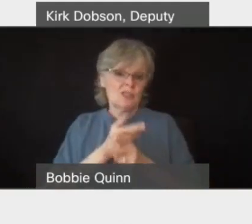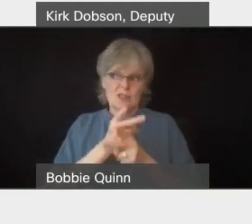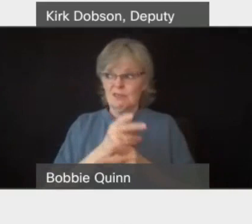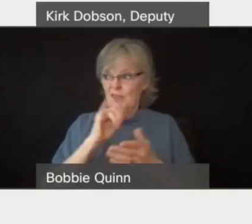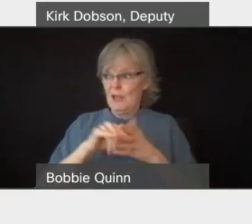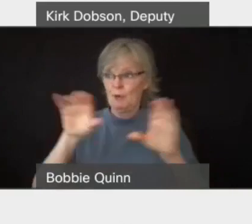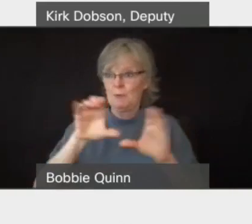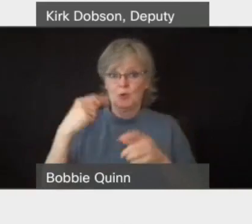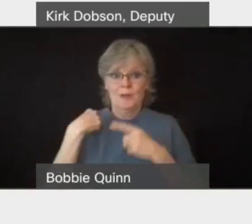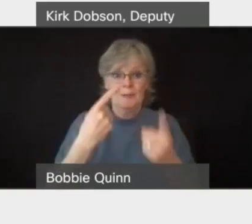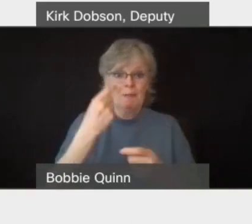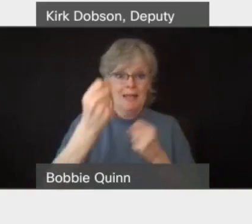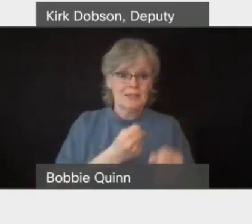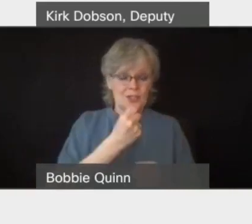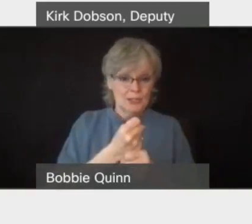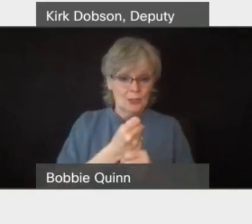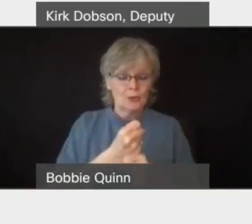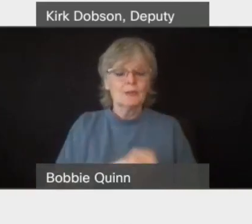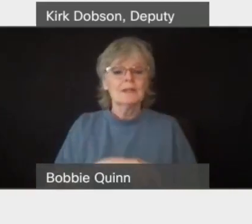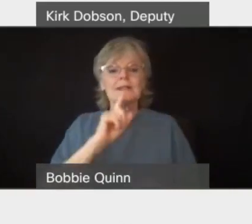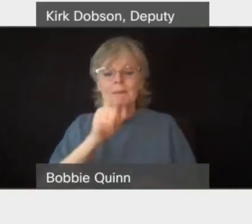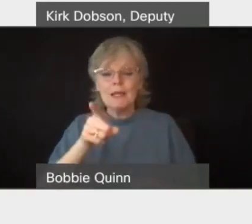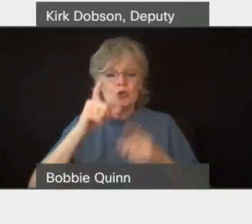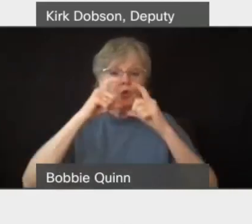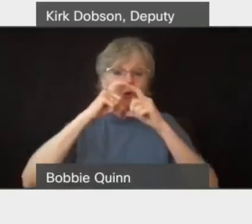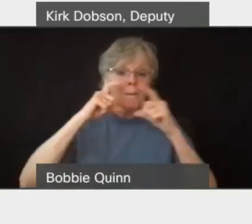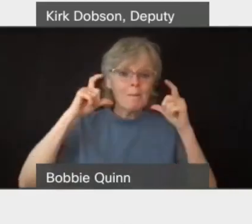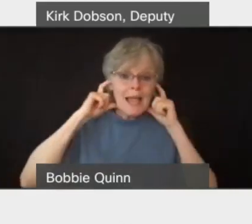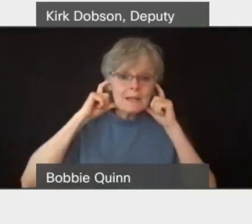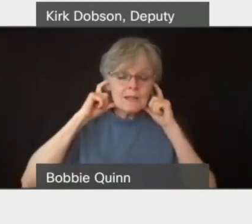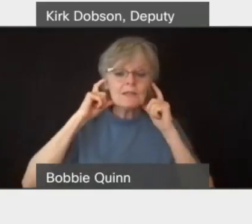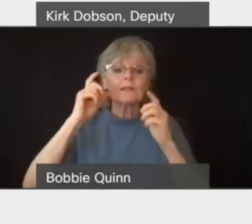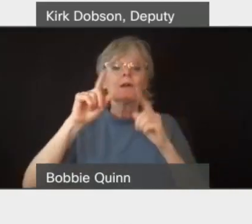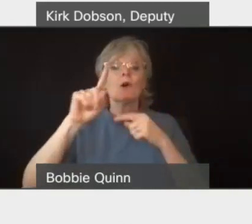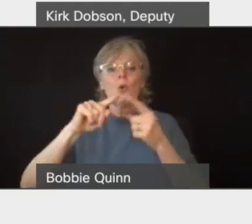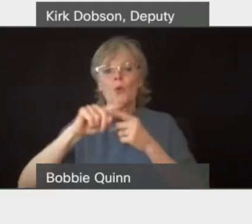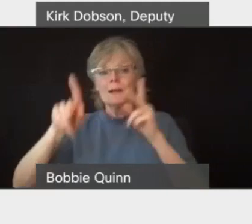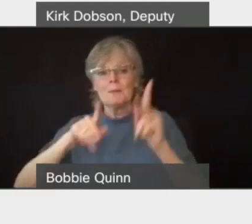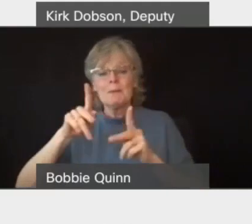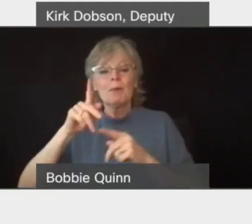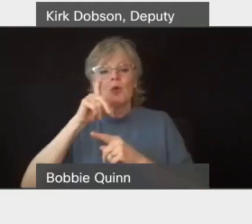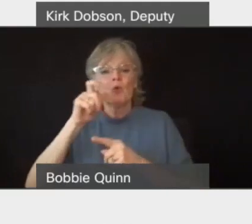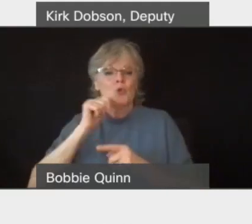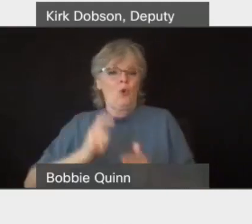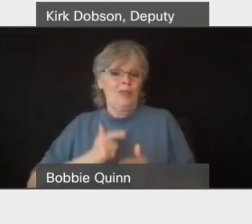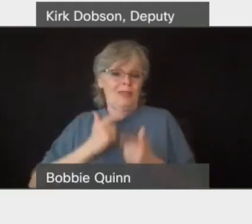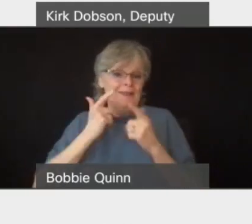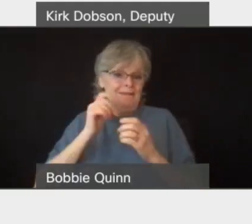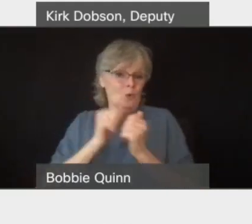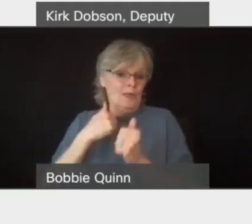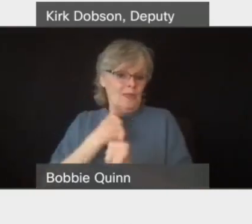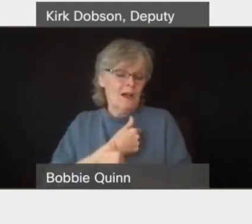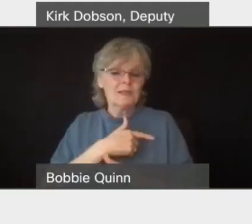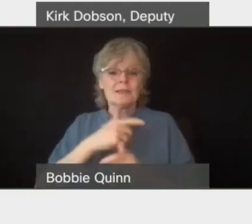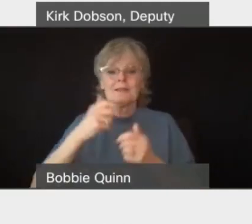year, of ensuring that we're wearing masks whenever we're around people who are not household members, that we are keeping a